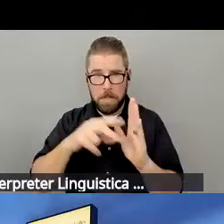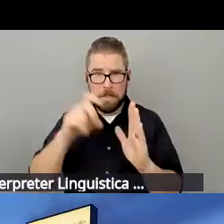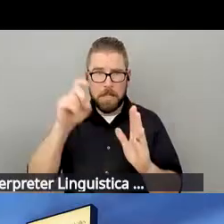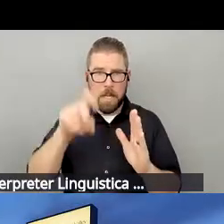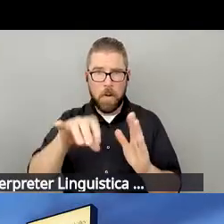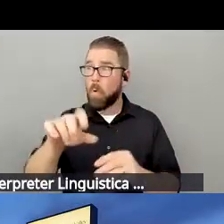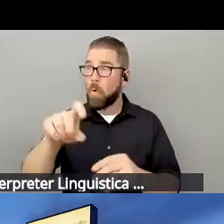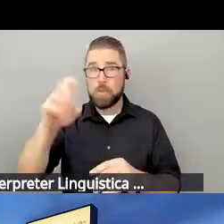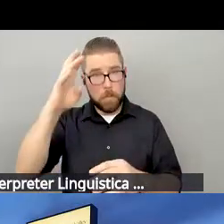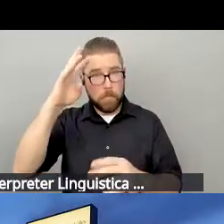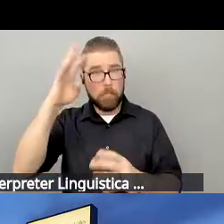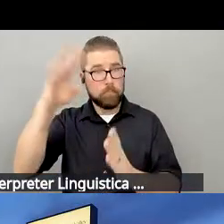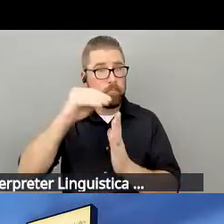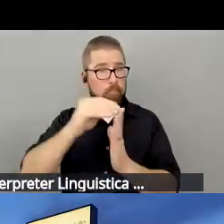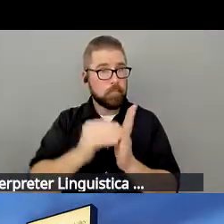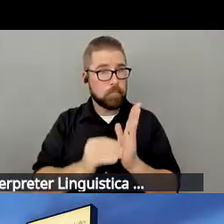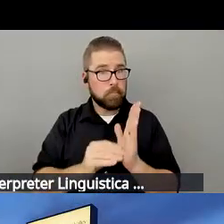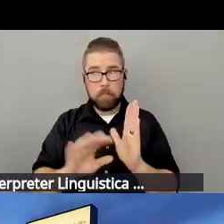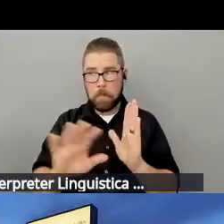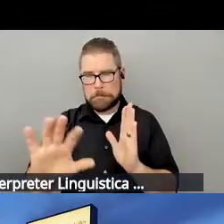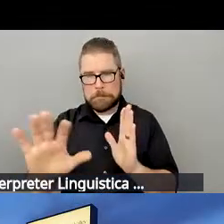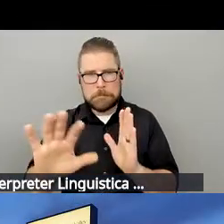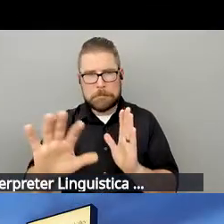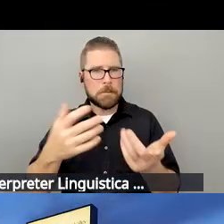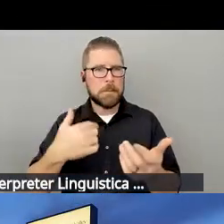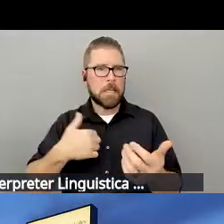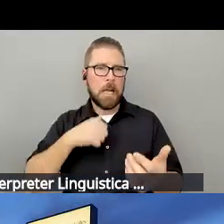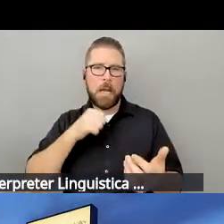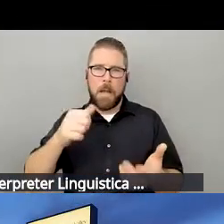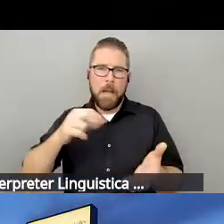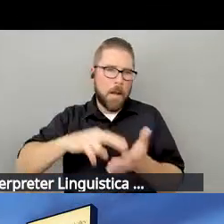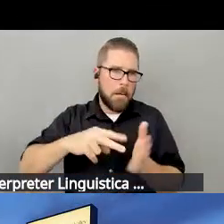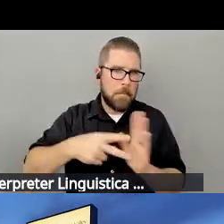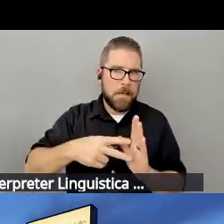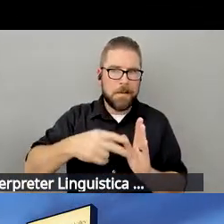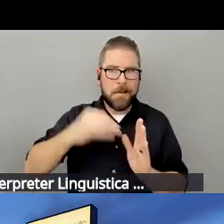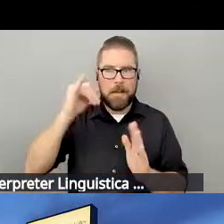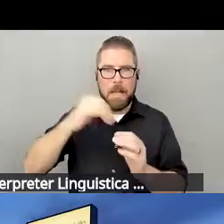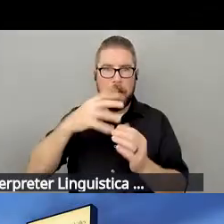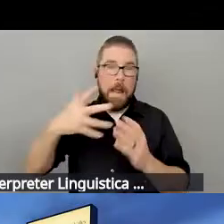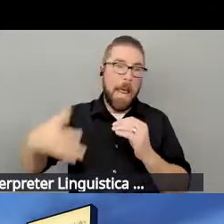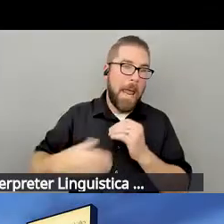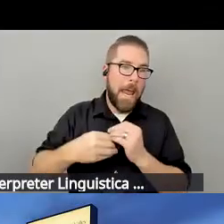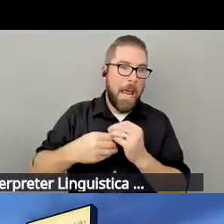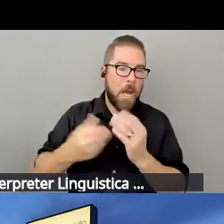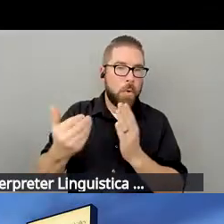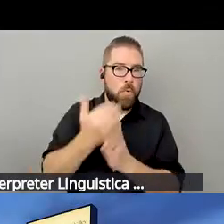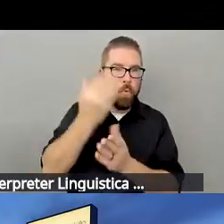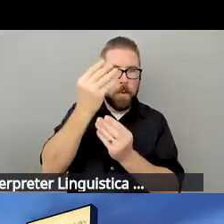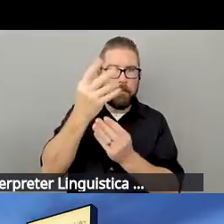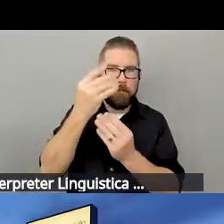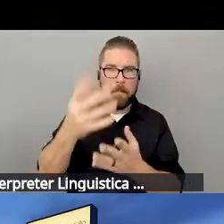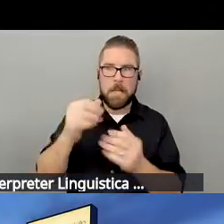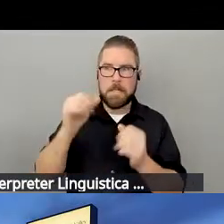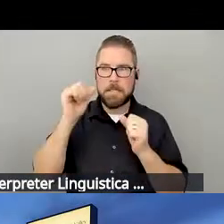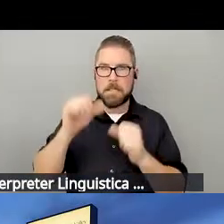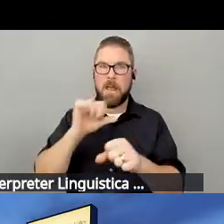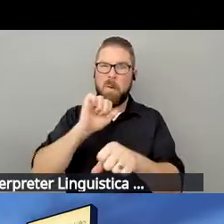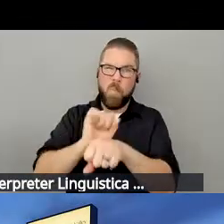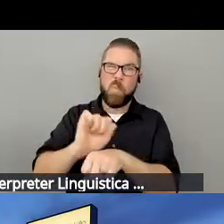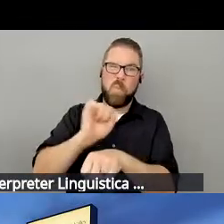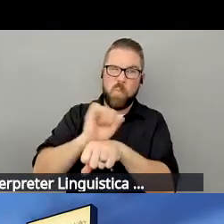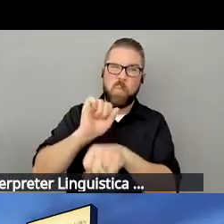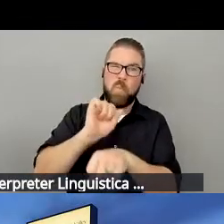of work, as I know a lot of folks in Stockton are well aware of, especially a lot of the SJV folks